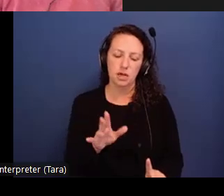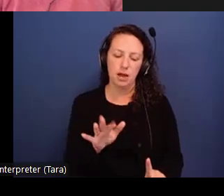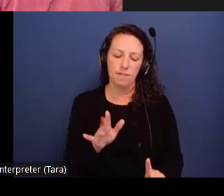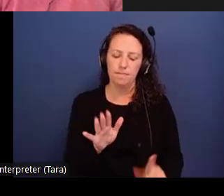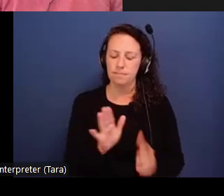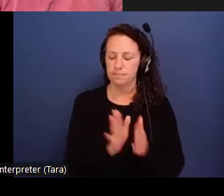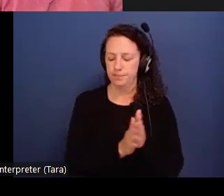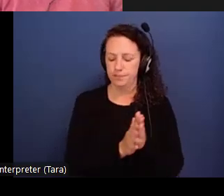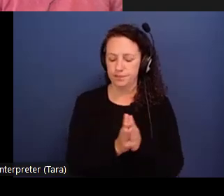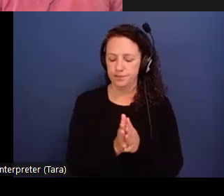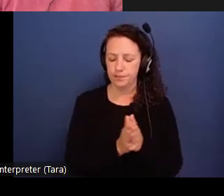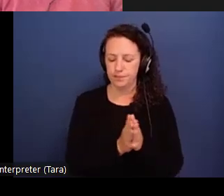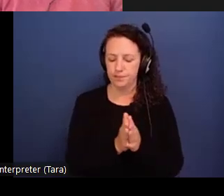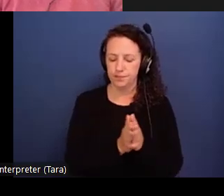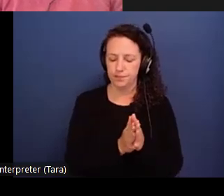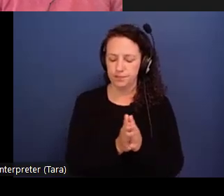um,